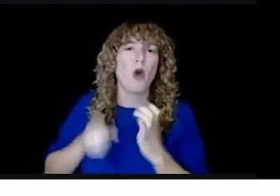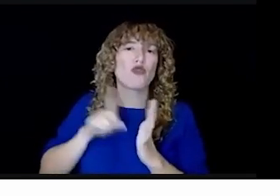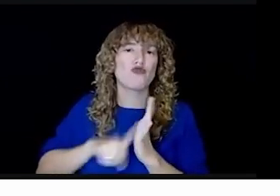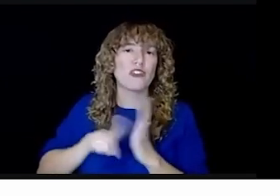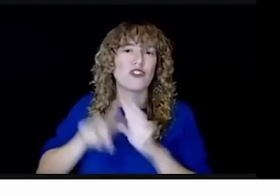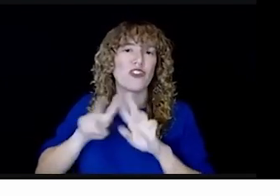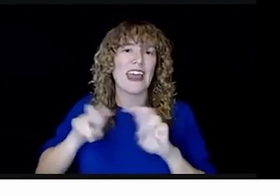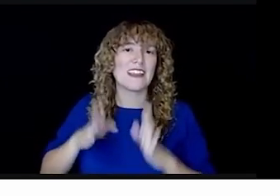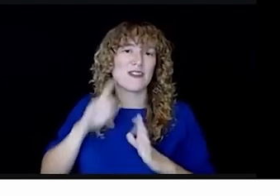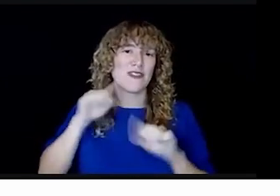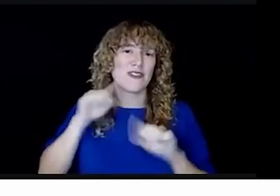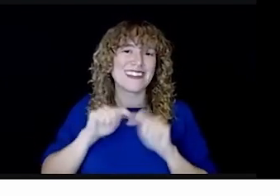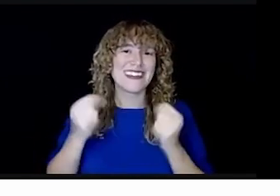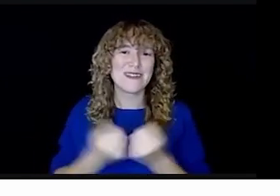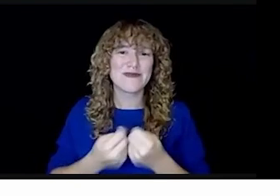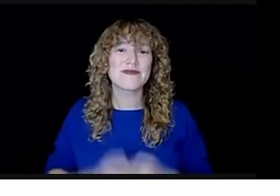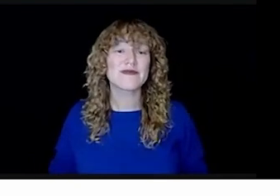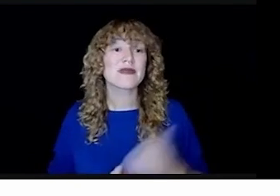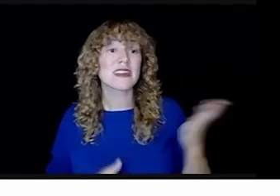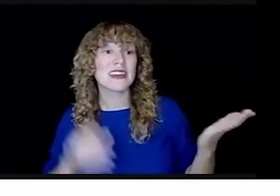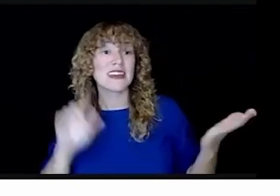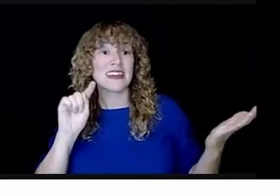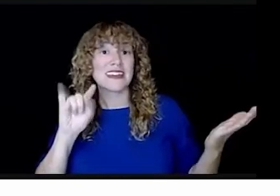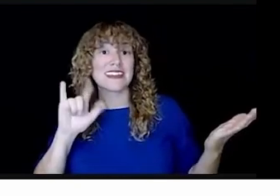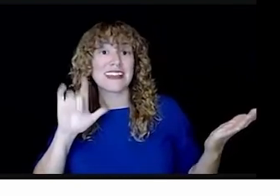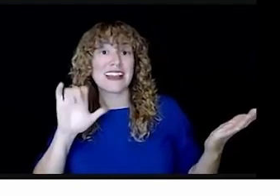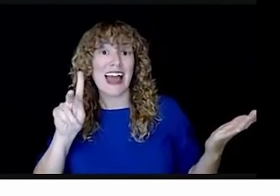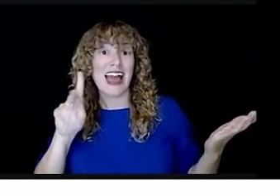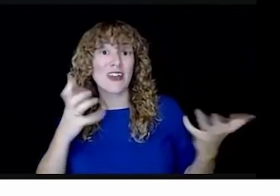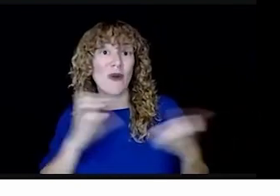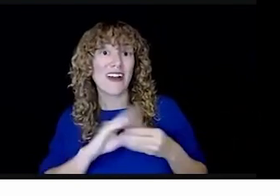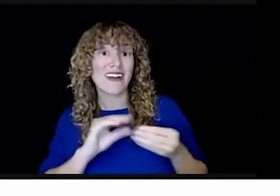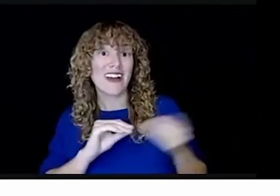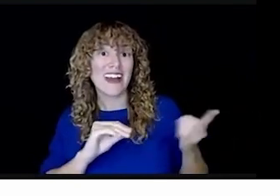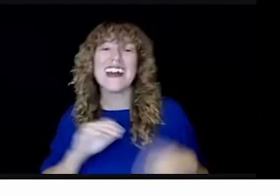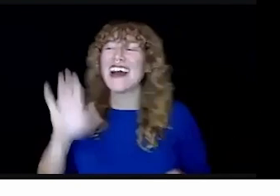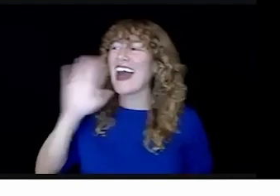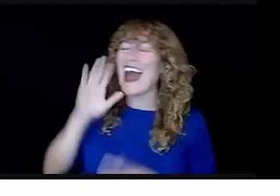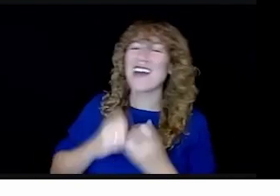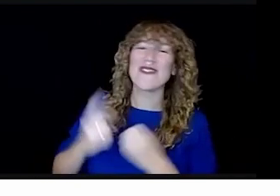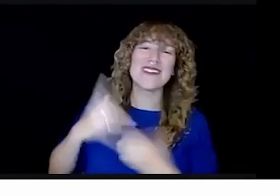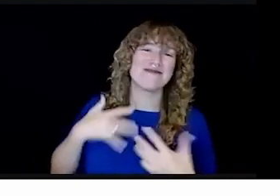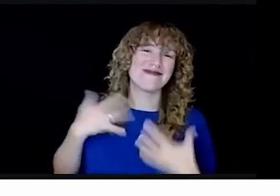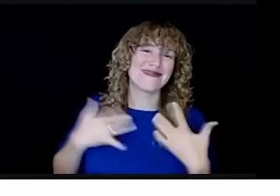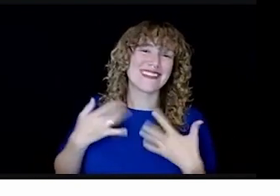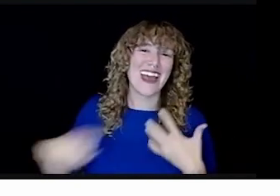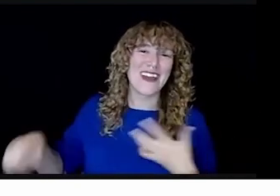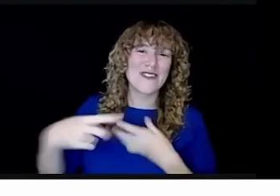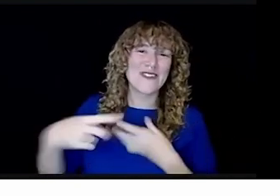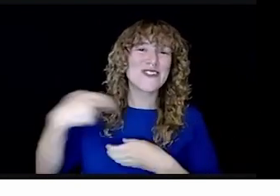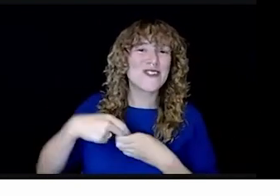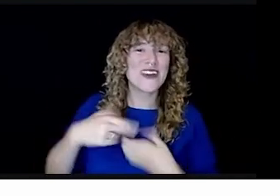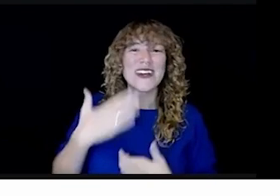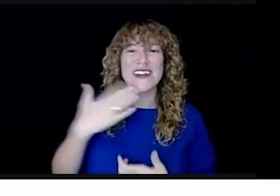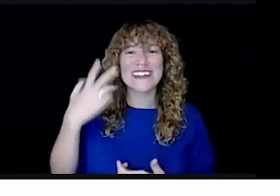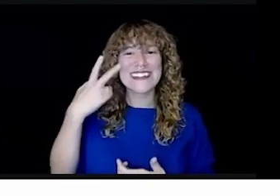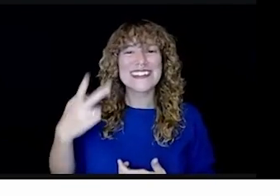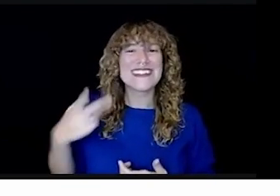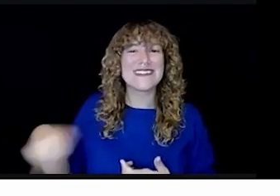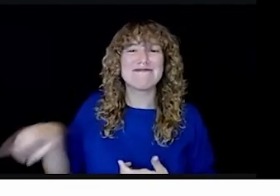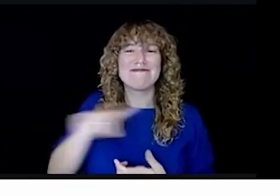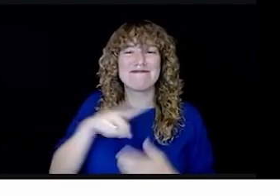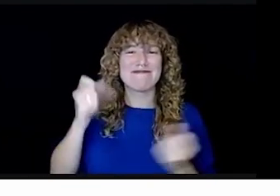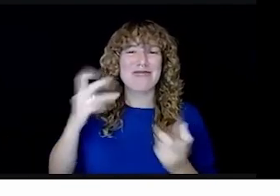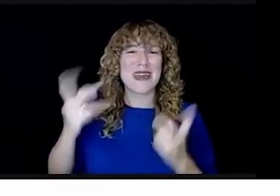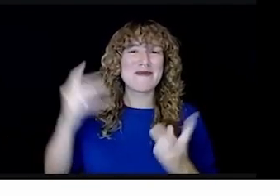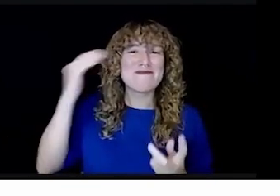would you like to say hi? Hi, everybody. I'm really excited to have everyone joining us today. It's great to see so many familiar faces.